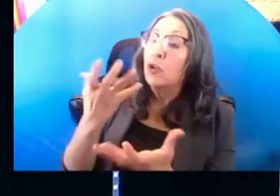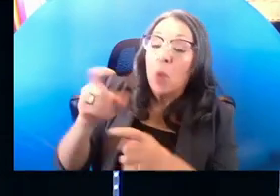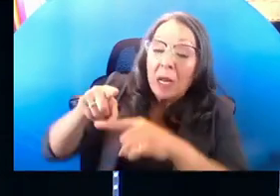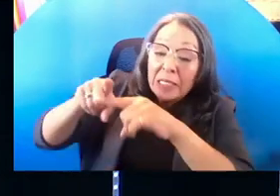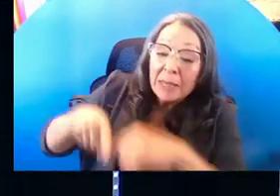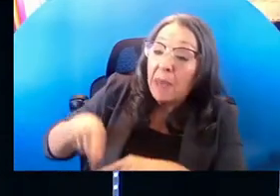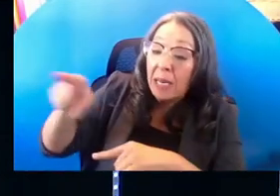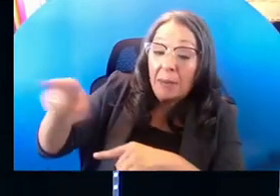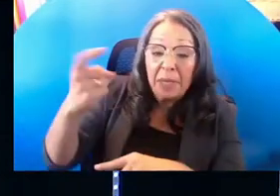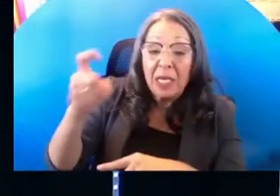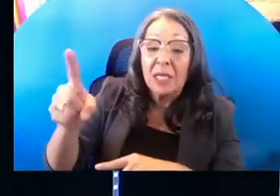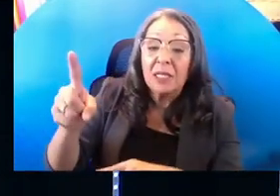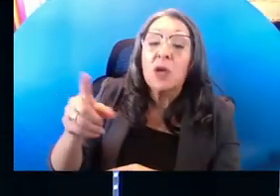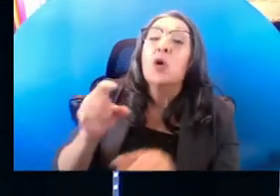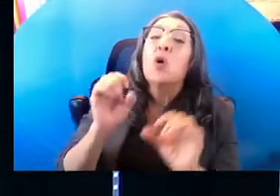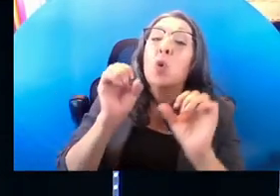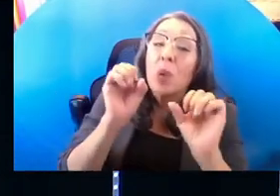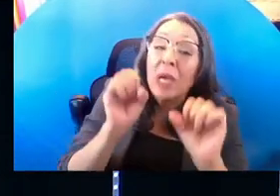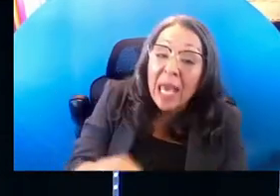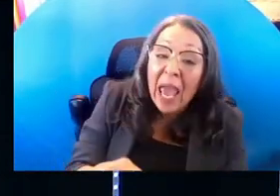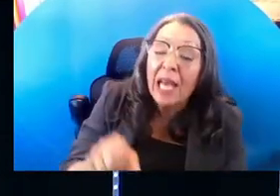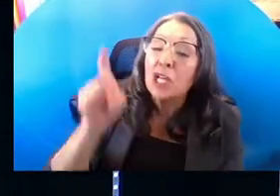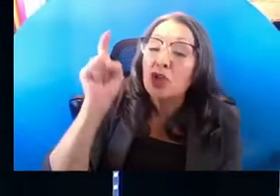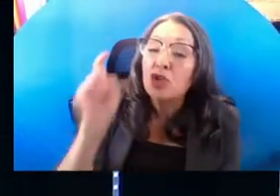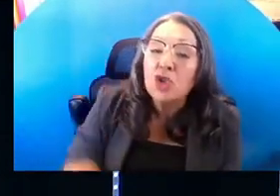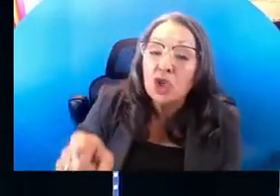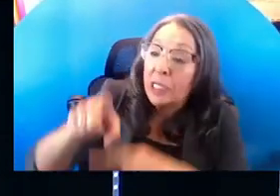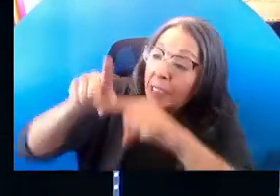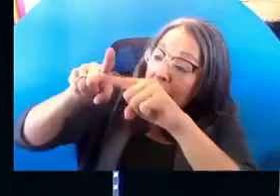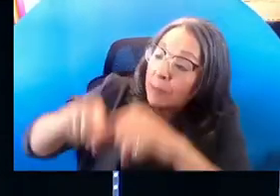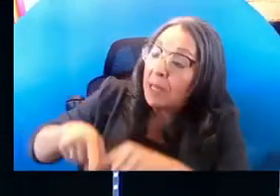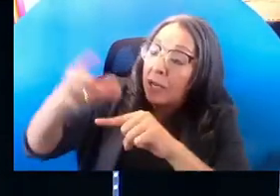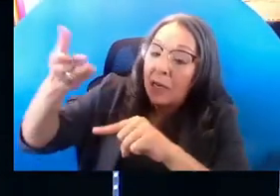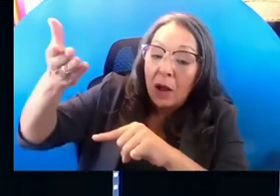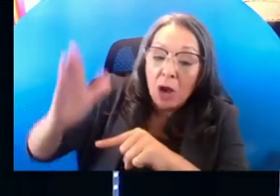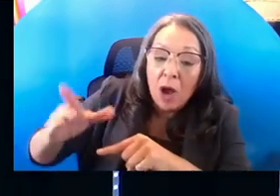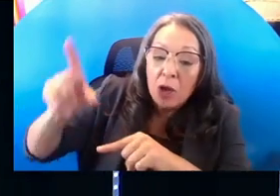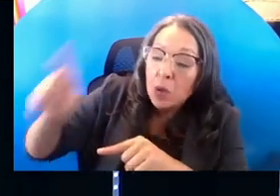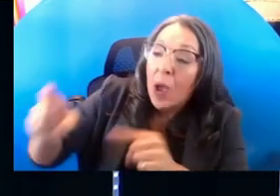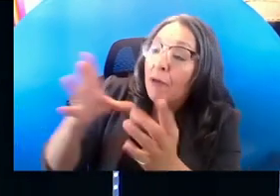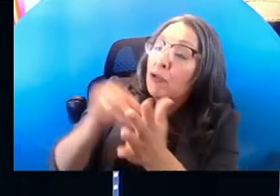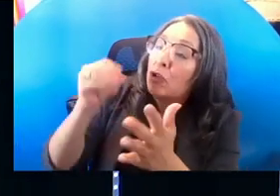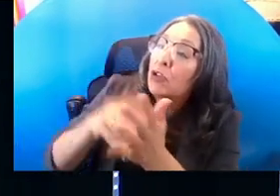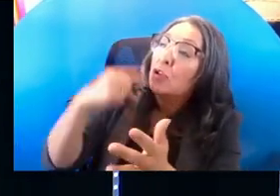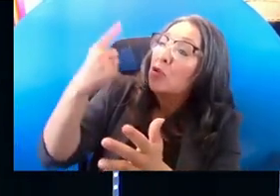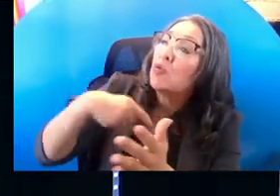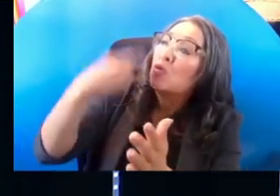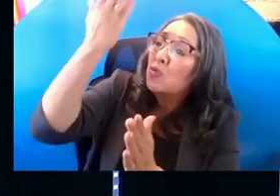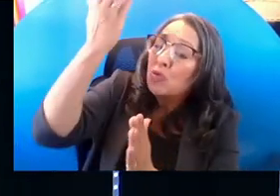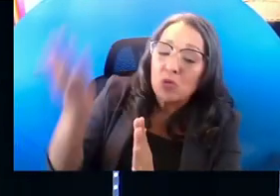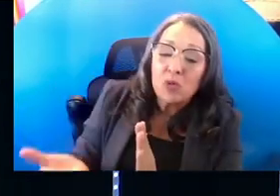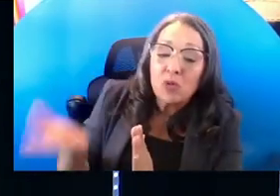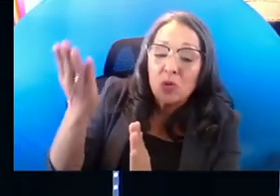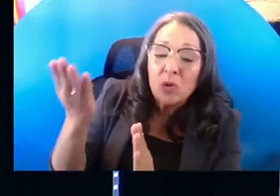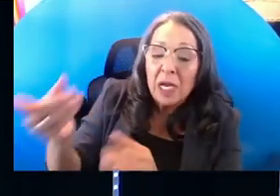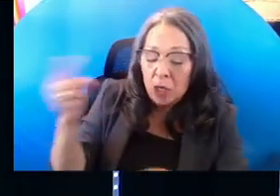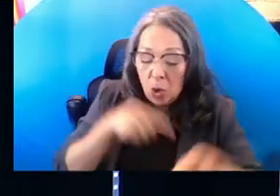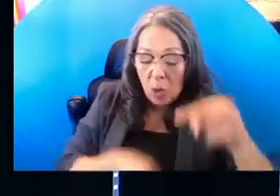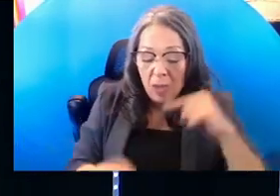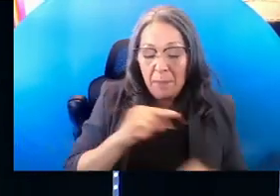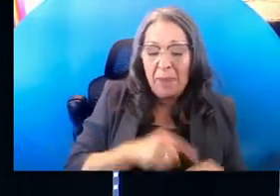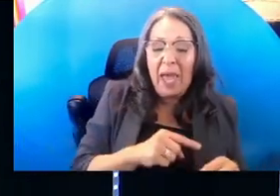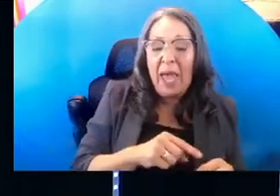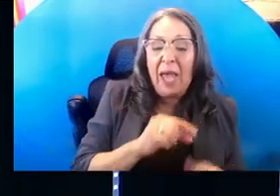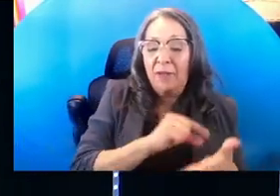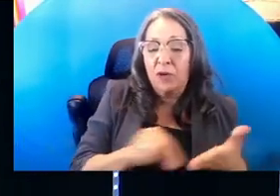only can we, but we should rely on God, you've got to learn who he is. You have to learn his nature. And back to that verse back there in